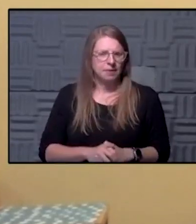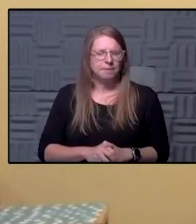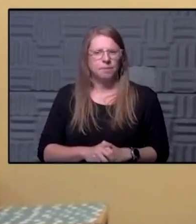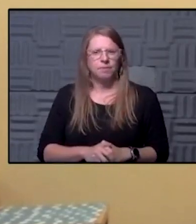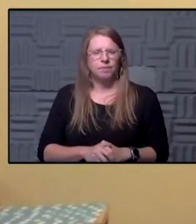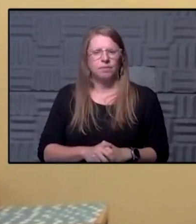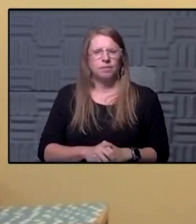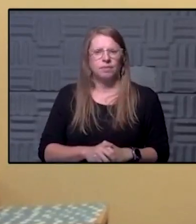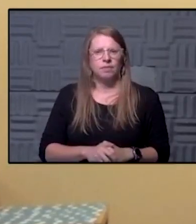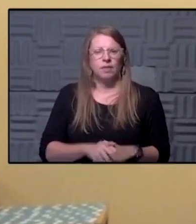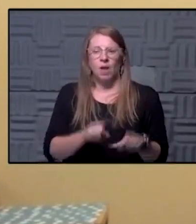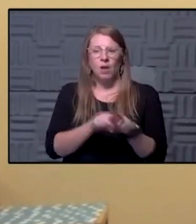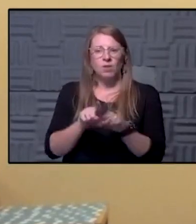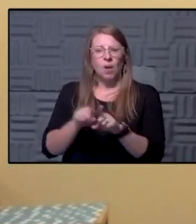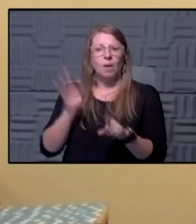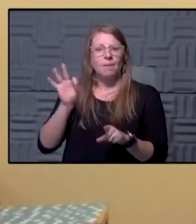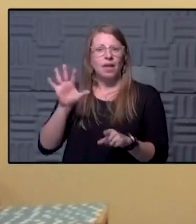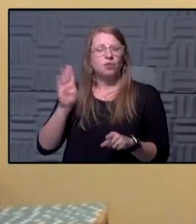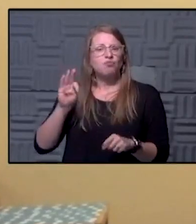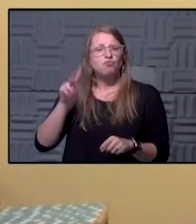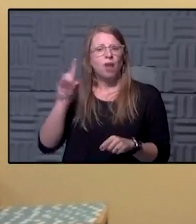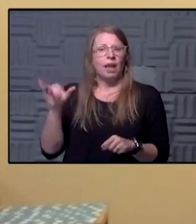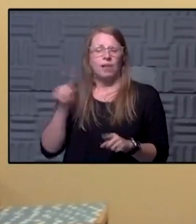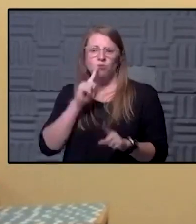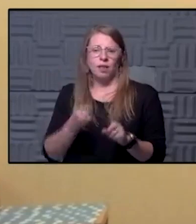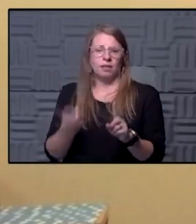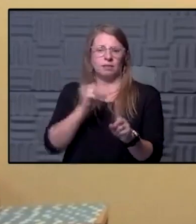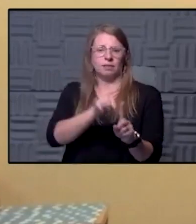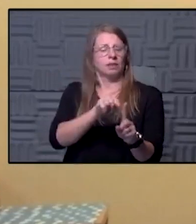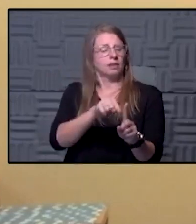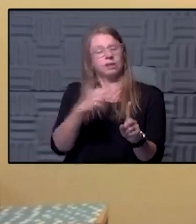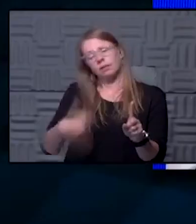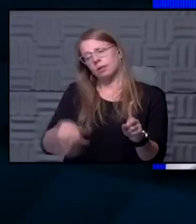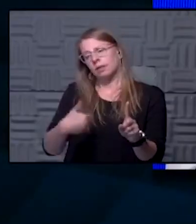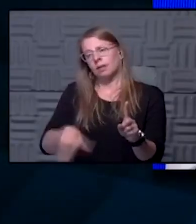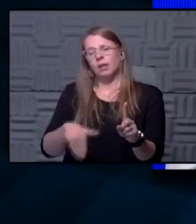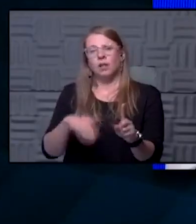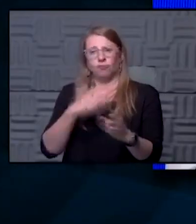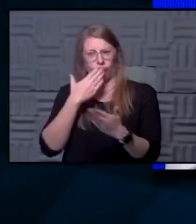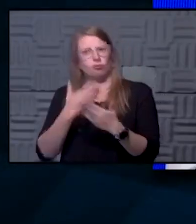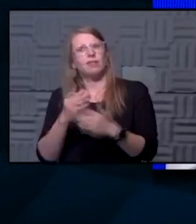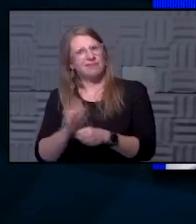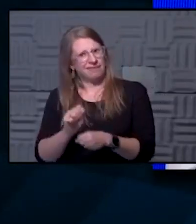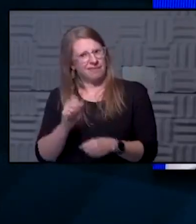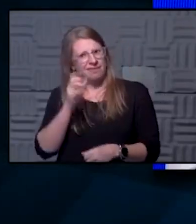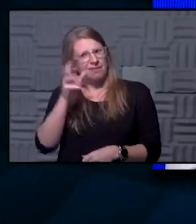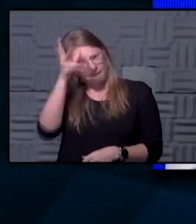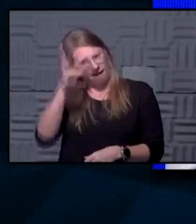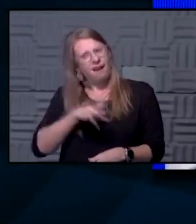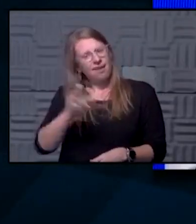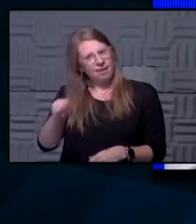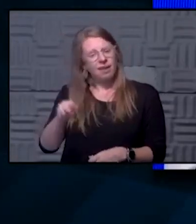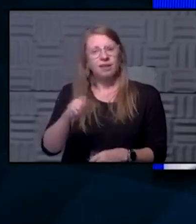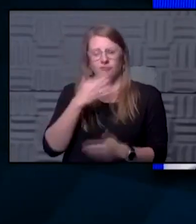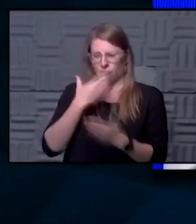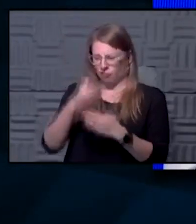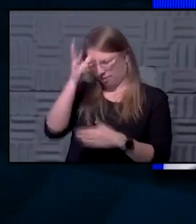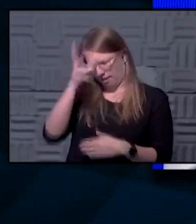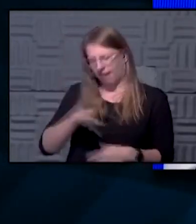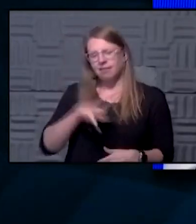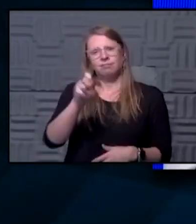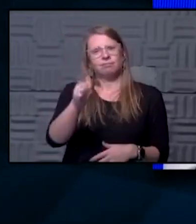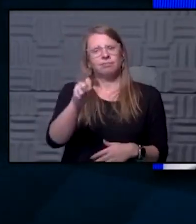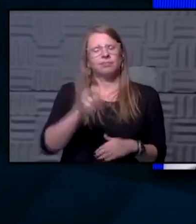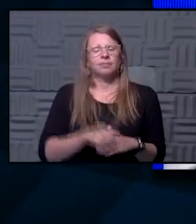also about Pastor Brady. I just want to bring us back to Pastor Brady. He's a pretty good guy. He is such a great guy.